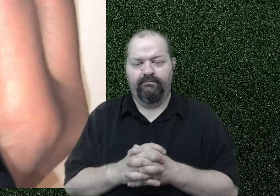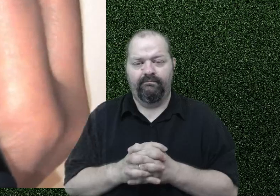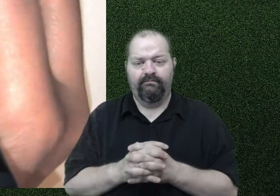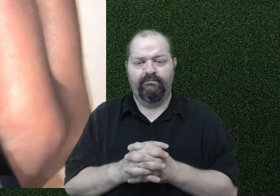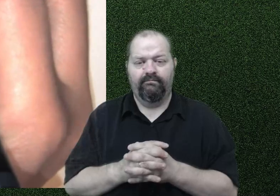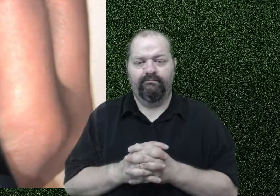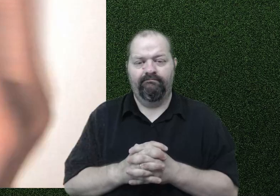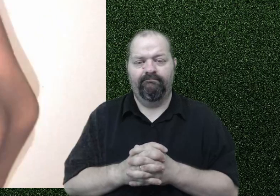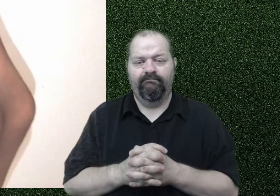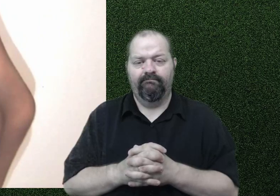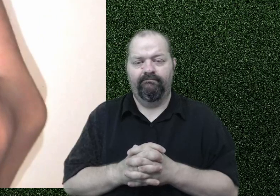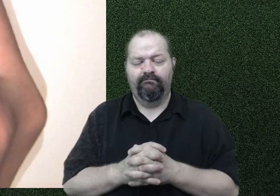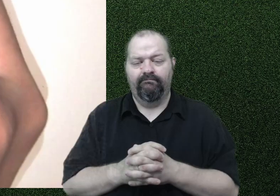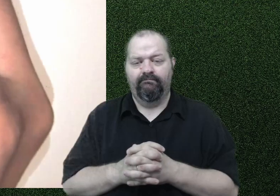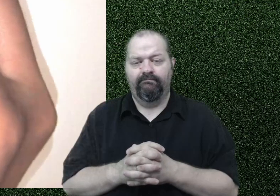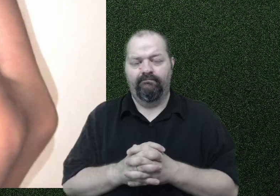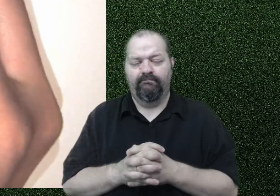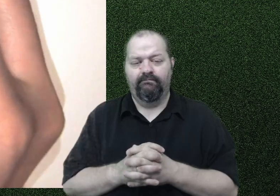multiple